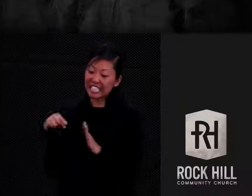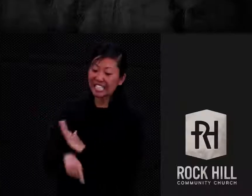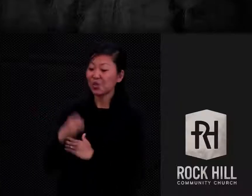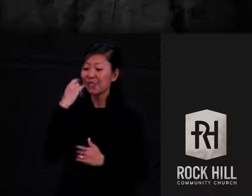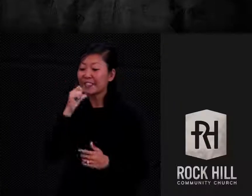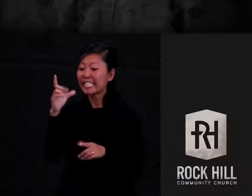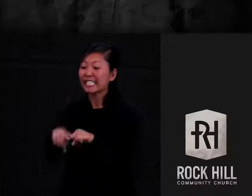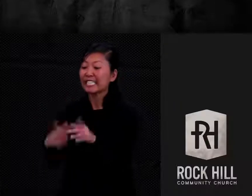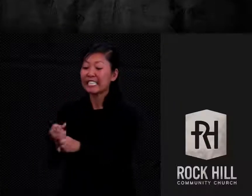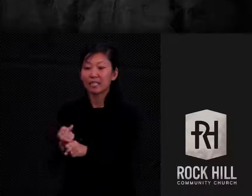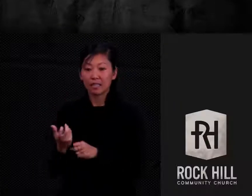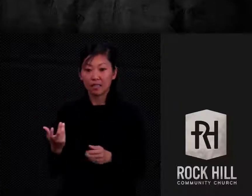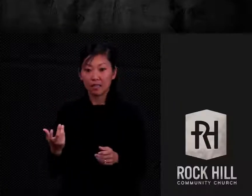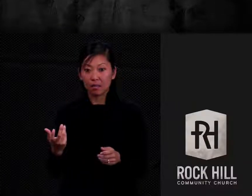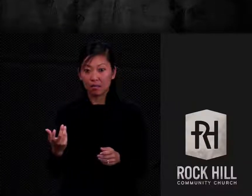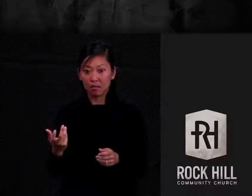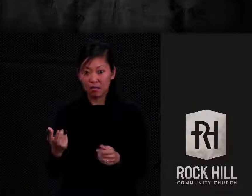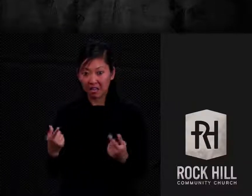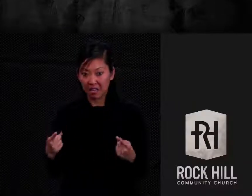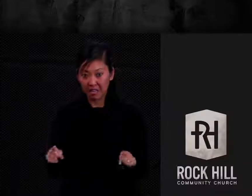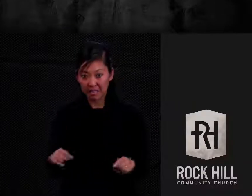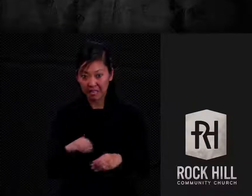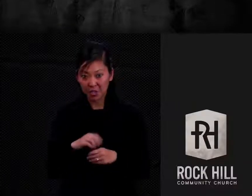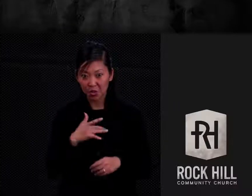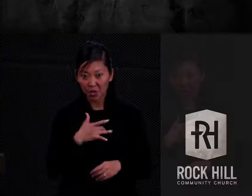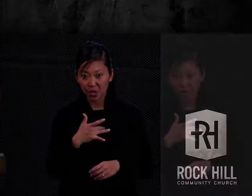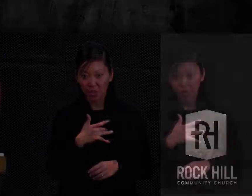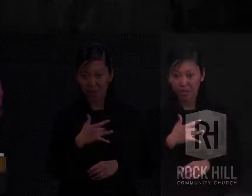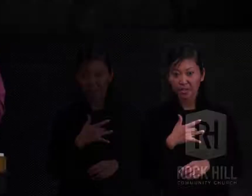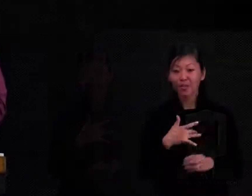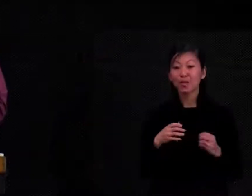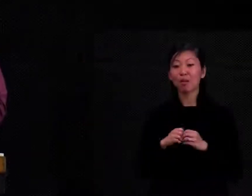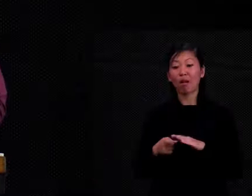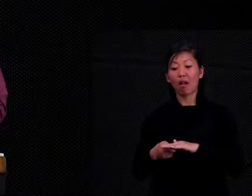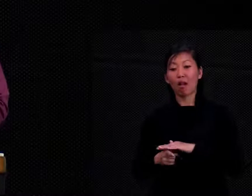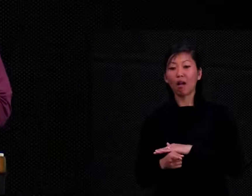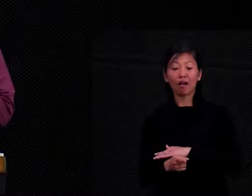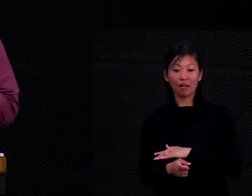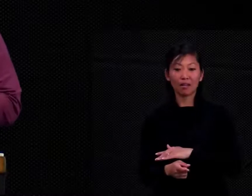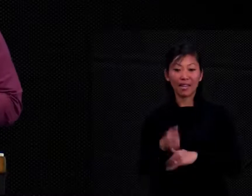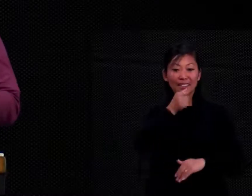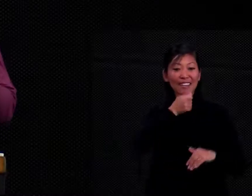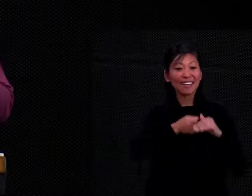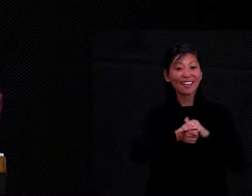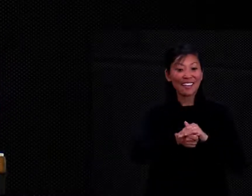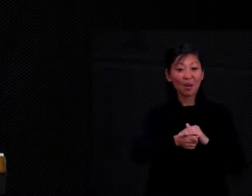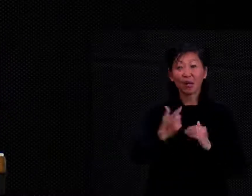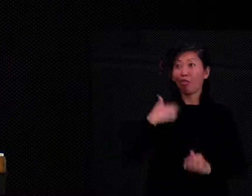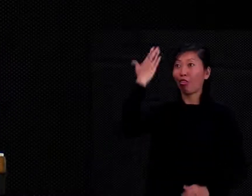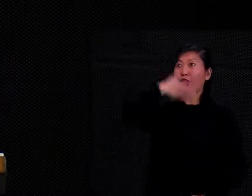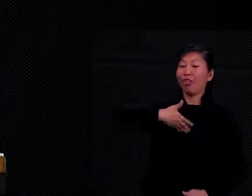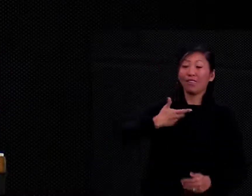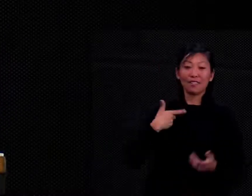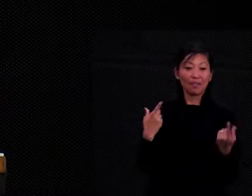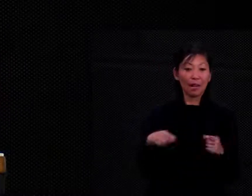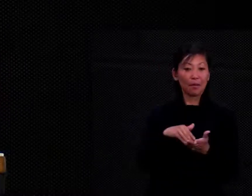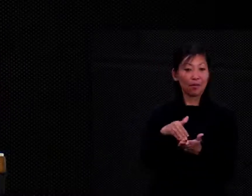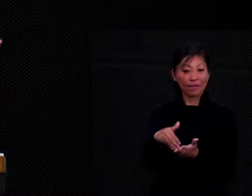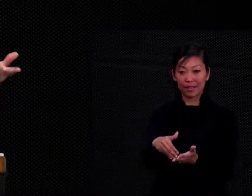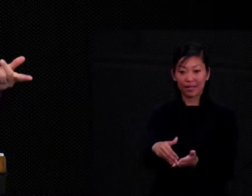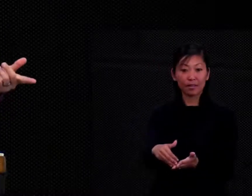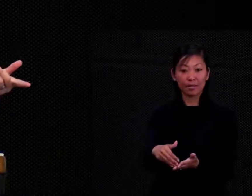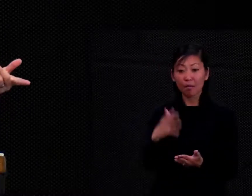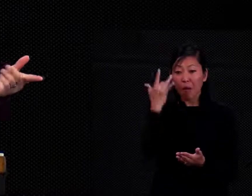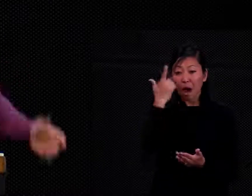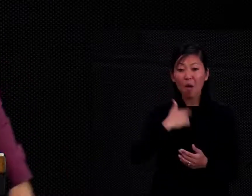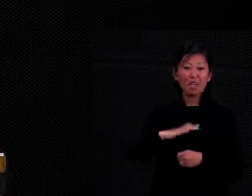get it? What happens is actually far more subtle than we would like to imagine and happens all the time when we blow